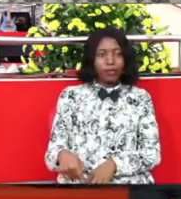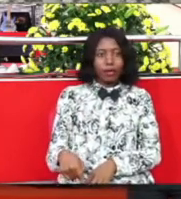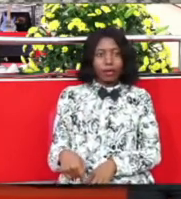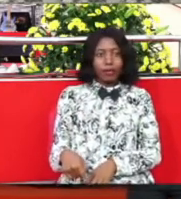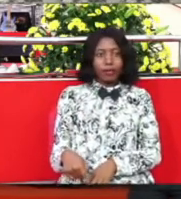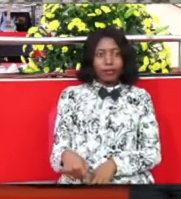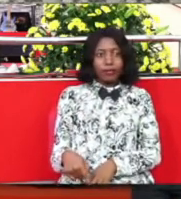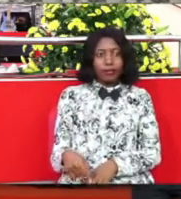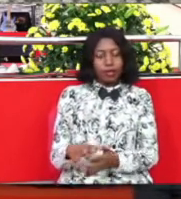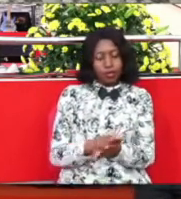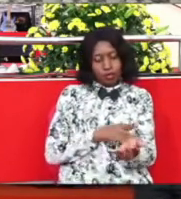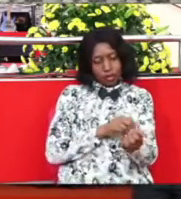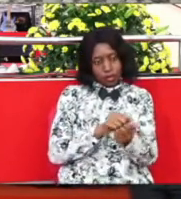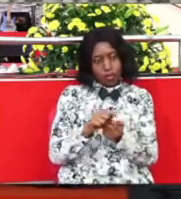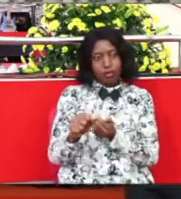kaweze kukumeza ama